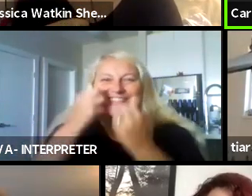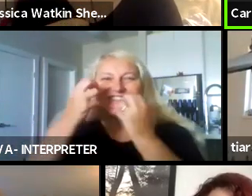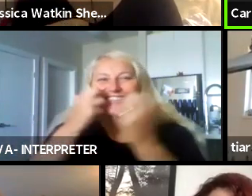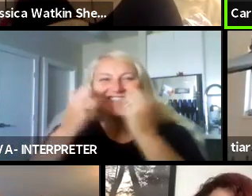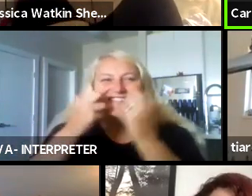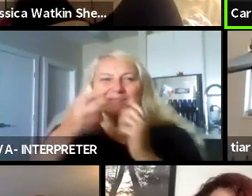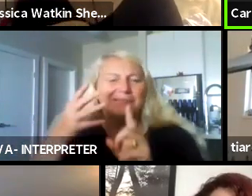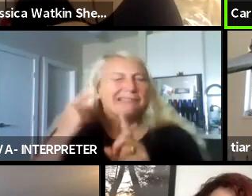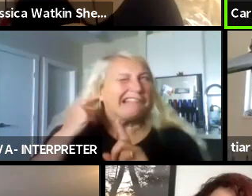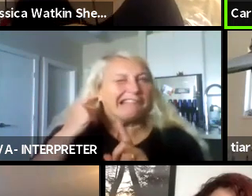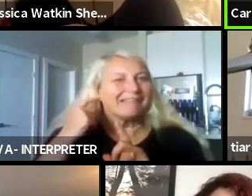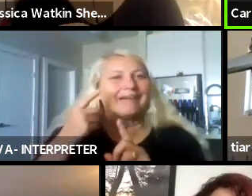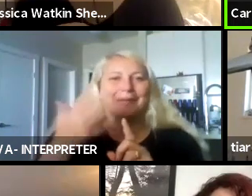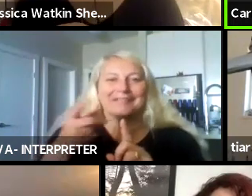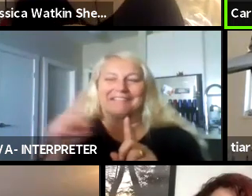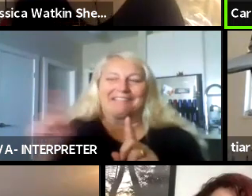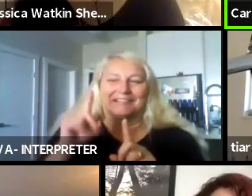thanks for being here.